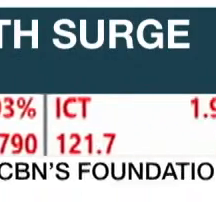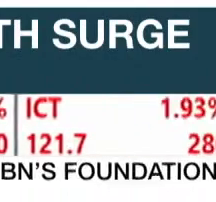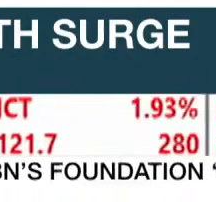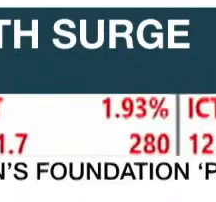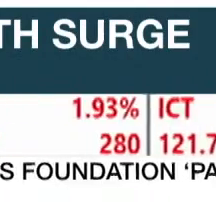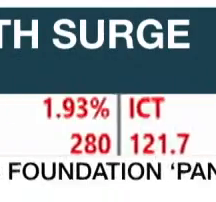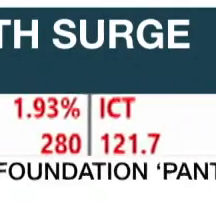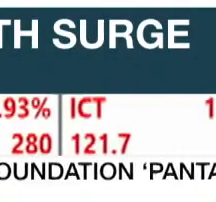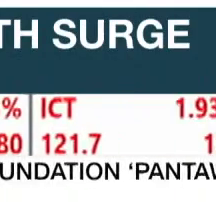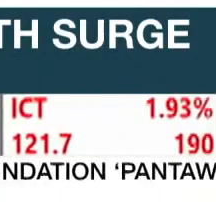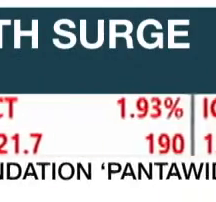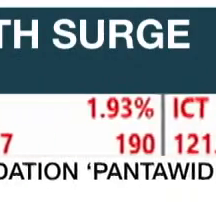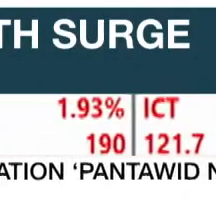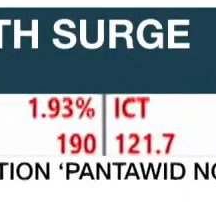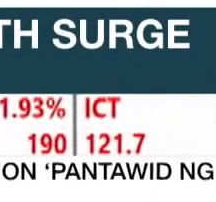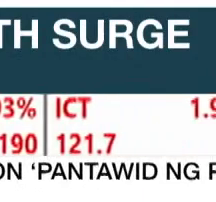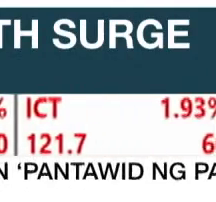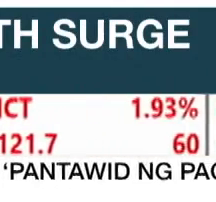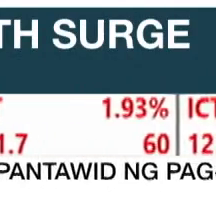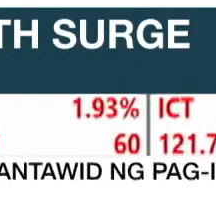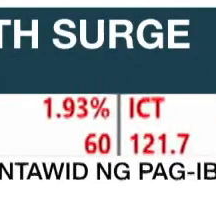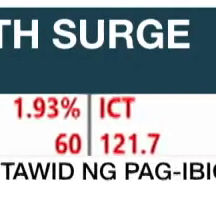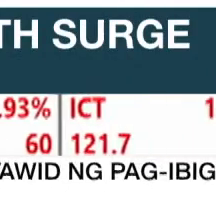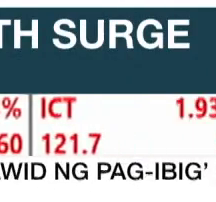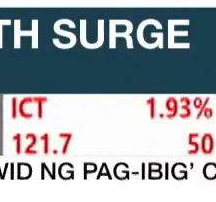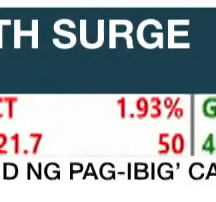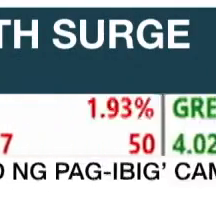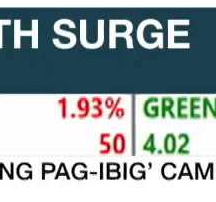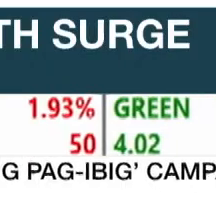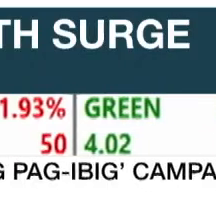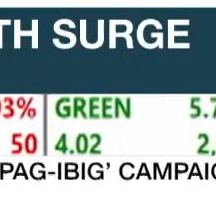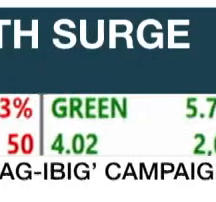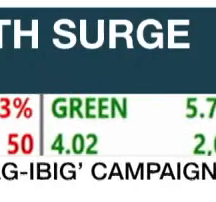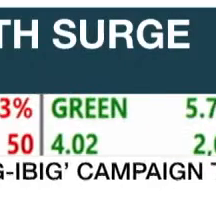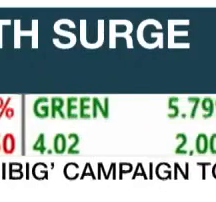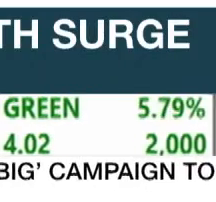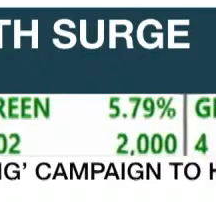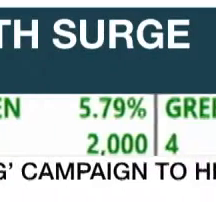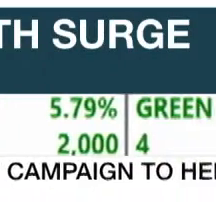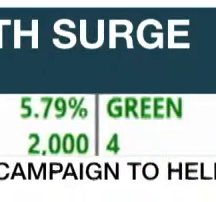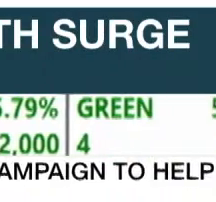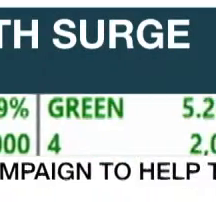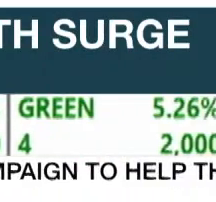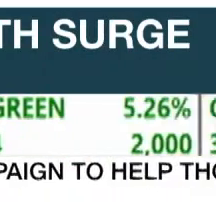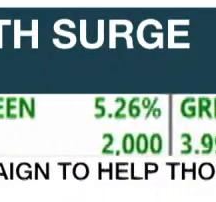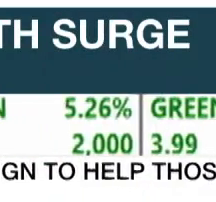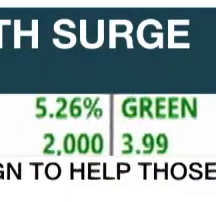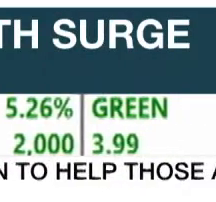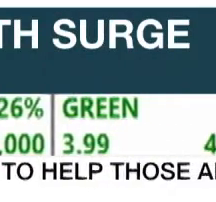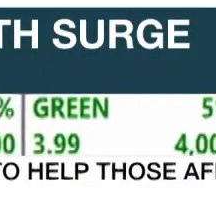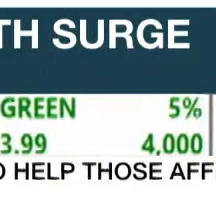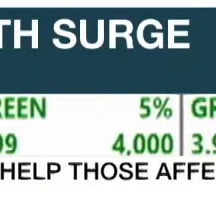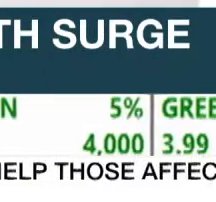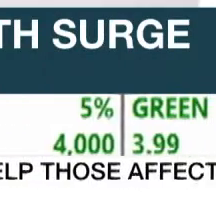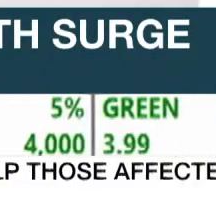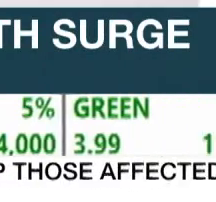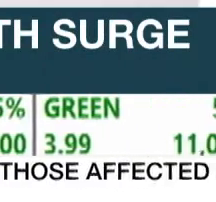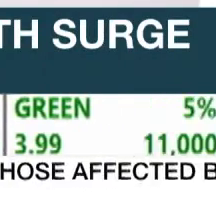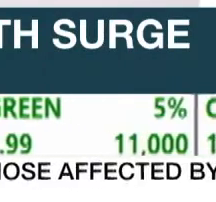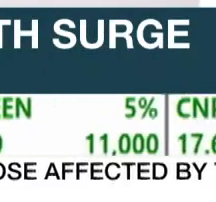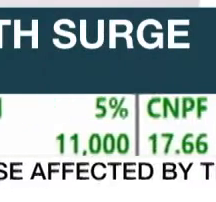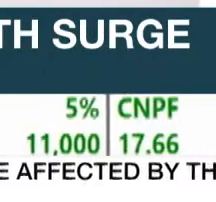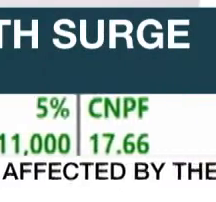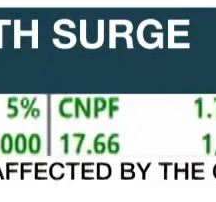doing? Well, we're fine here, although the hospital is full. And how would